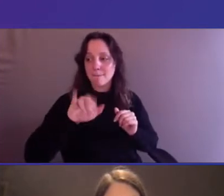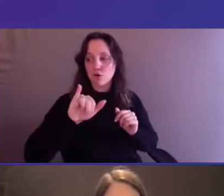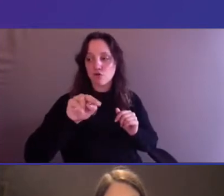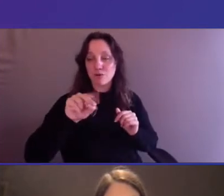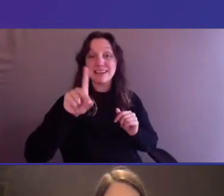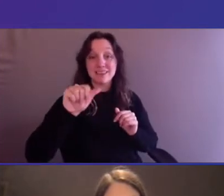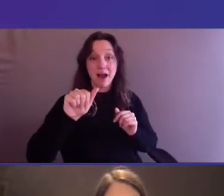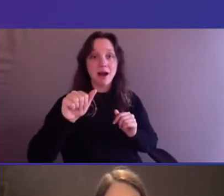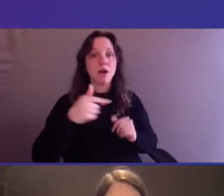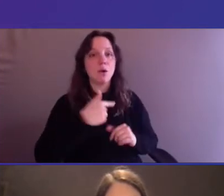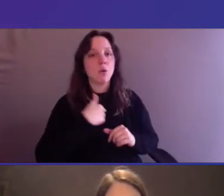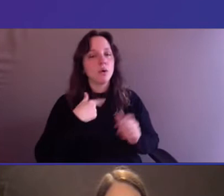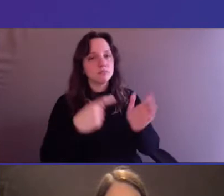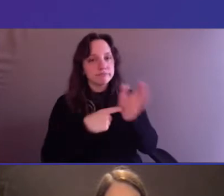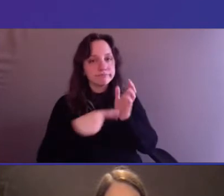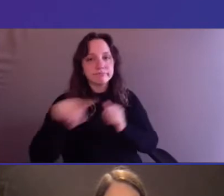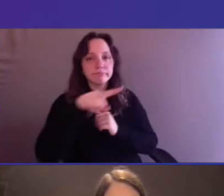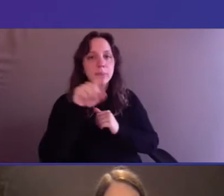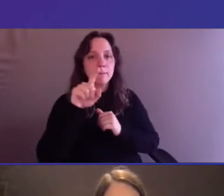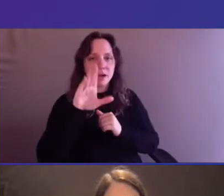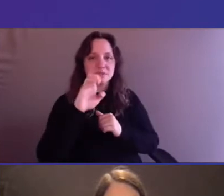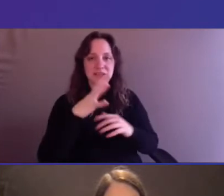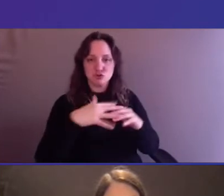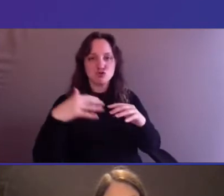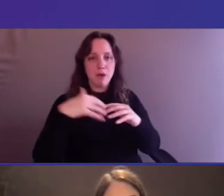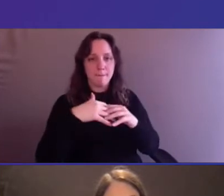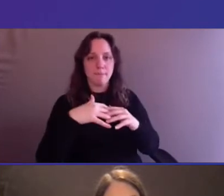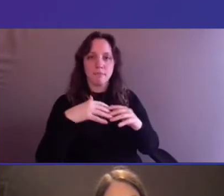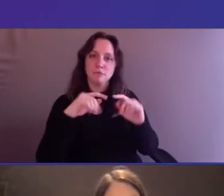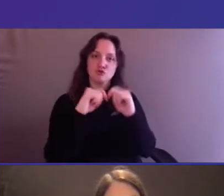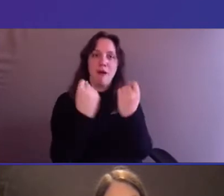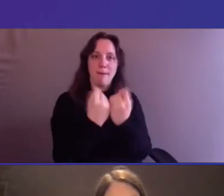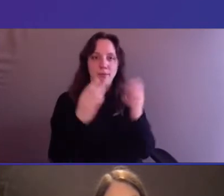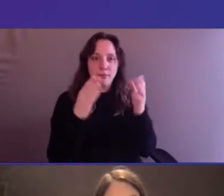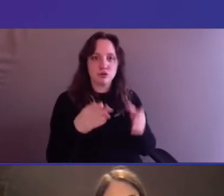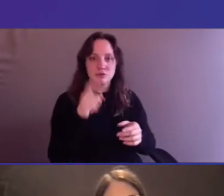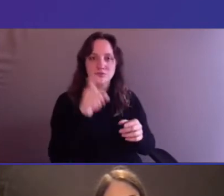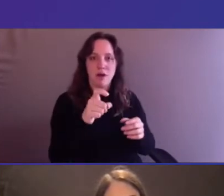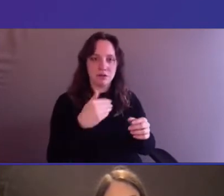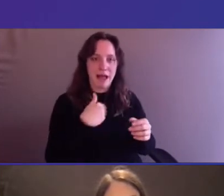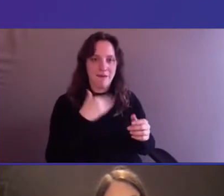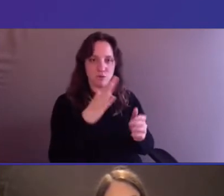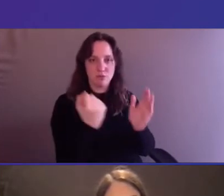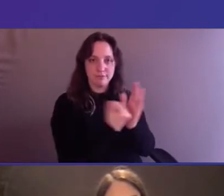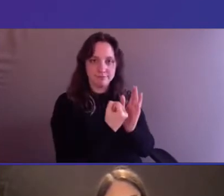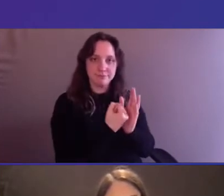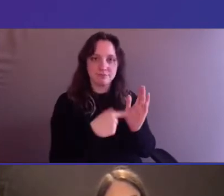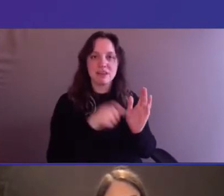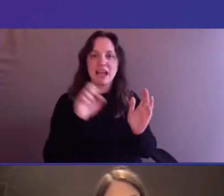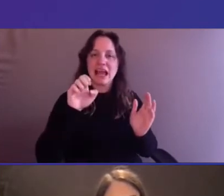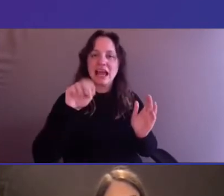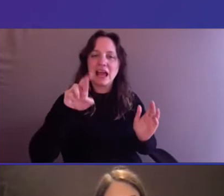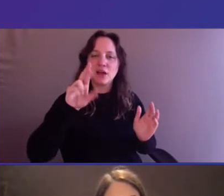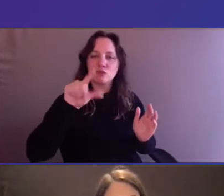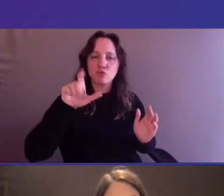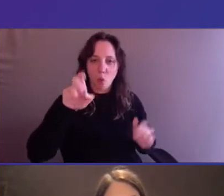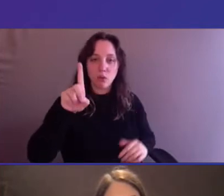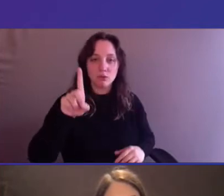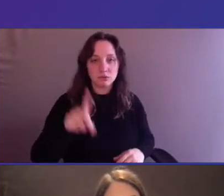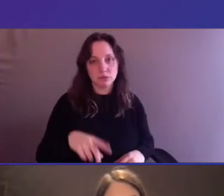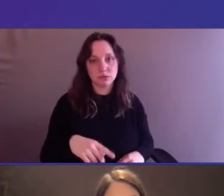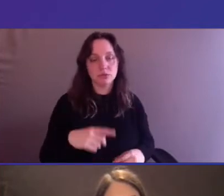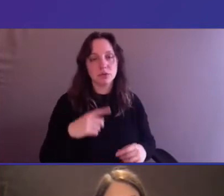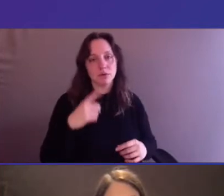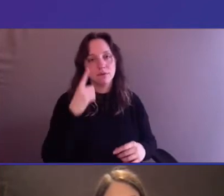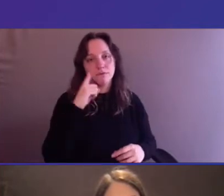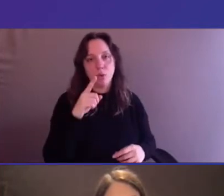you had to be a tribally enrolled person, it's in the bylaws to be on the board of directors, and that you we work with